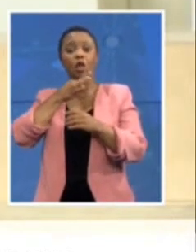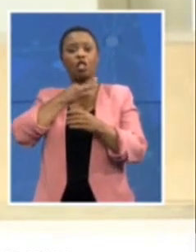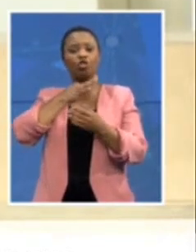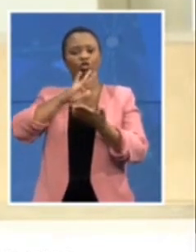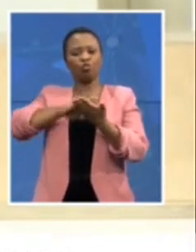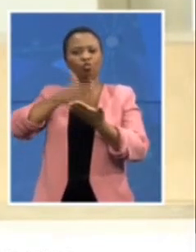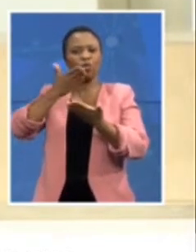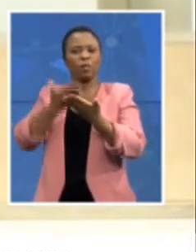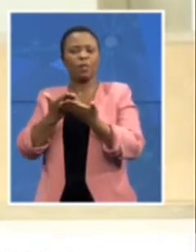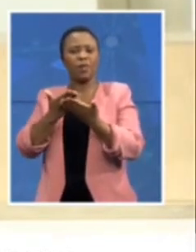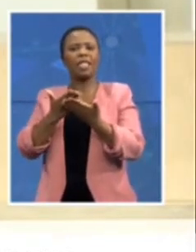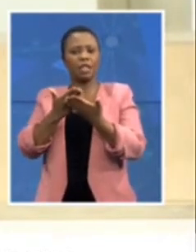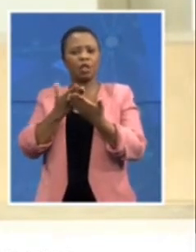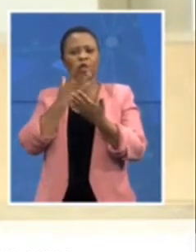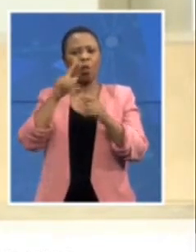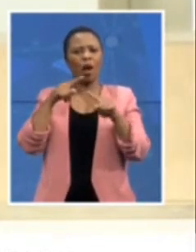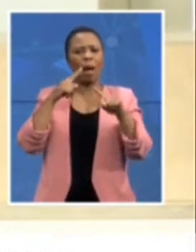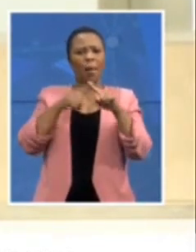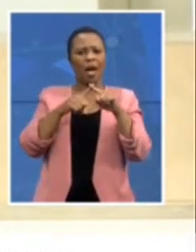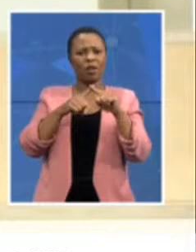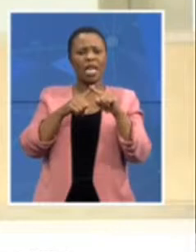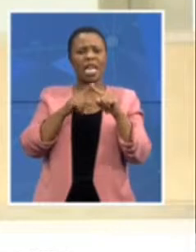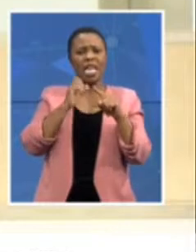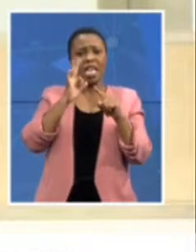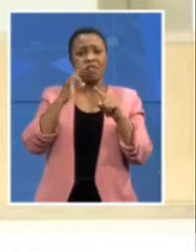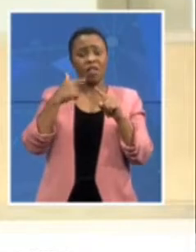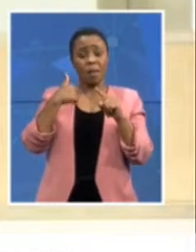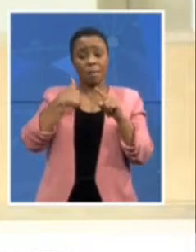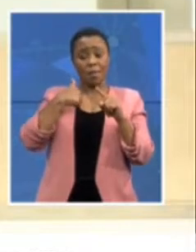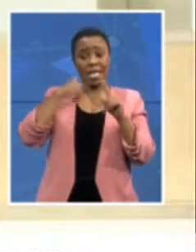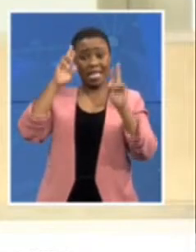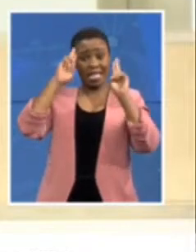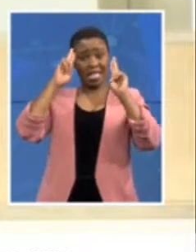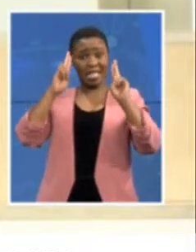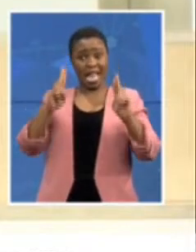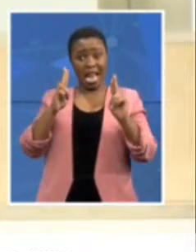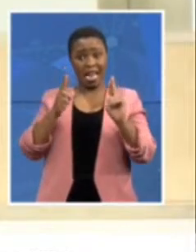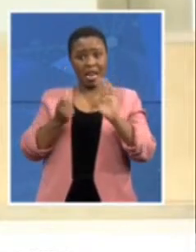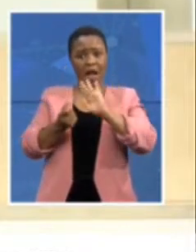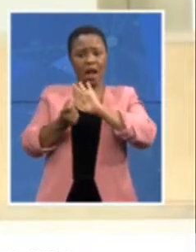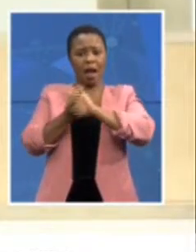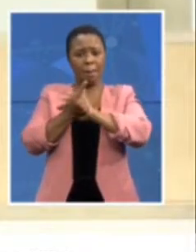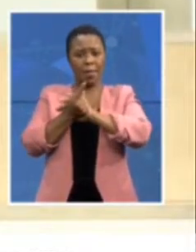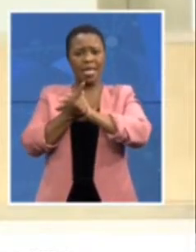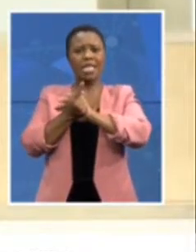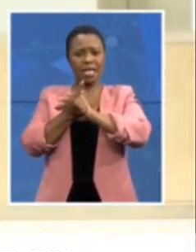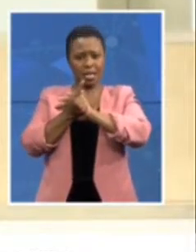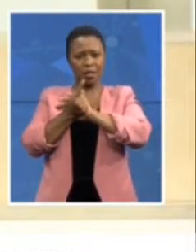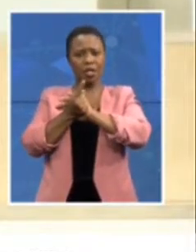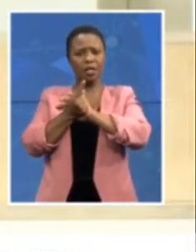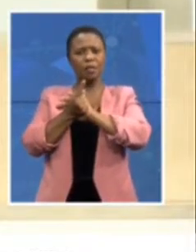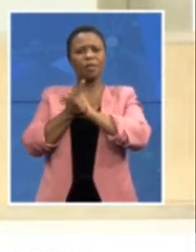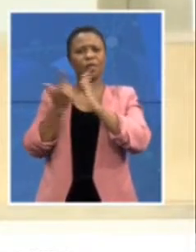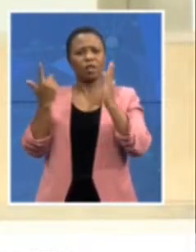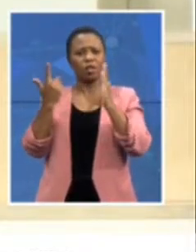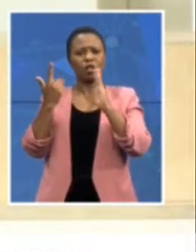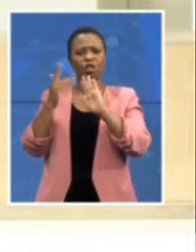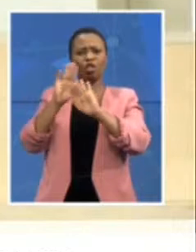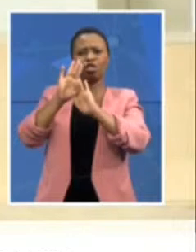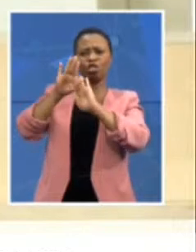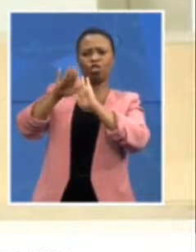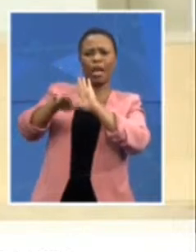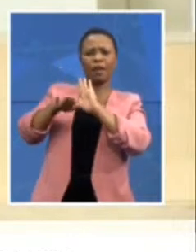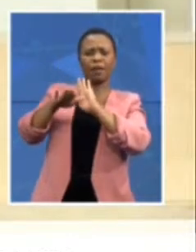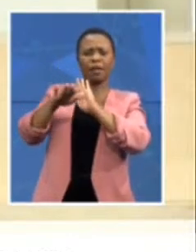be met by my death, bury me under the cool shade of the weeping willow tree. They playfully jostled